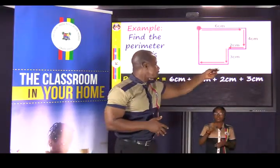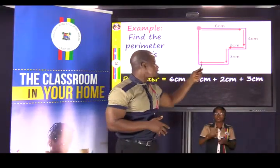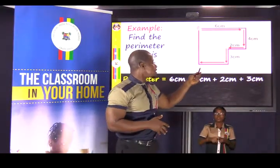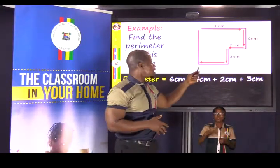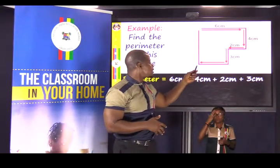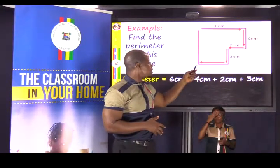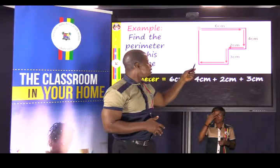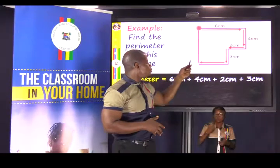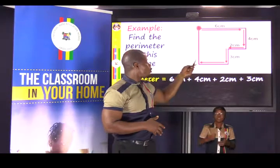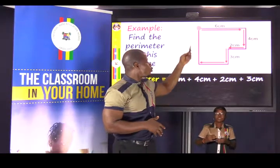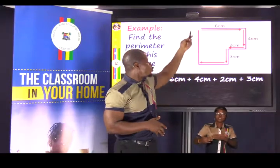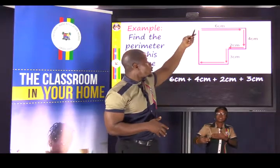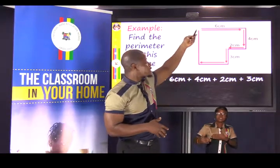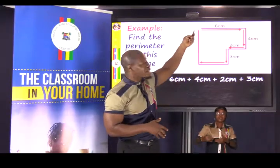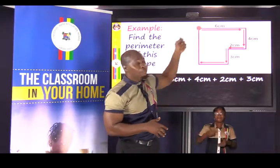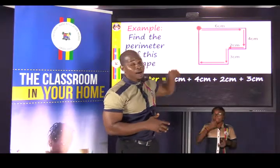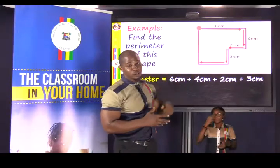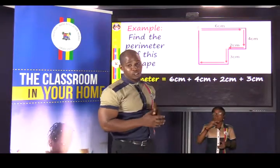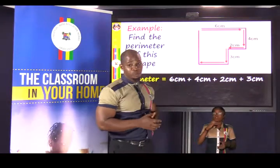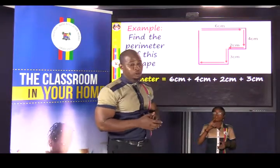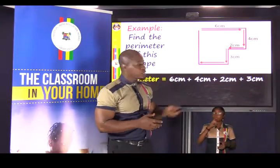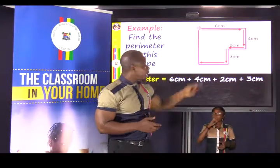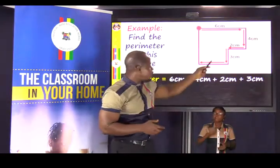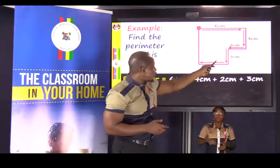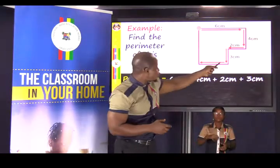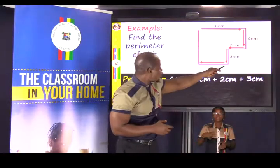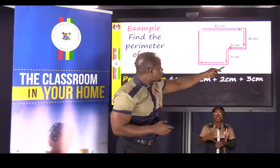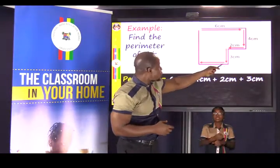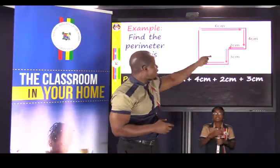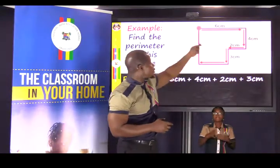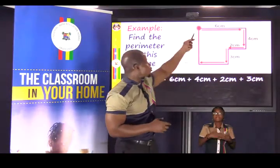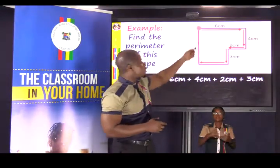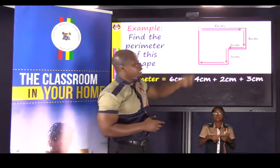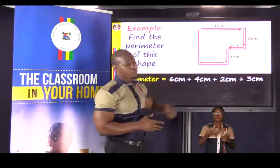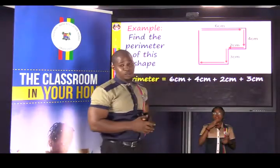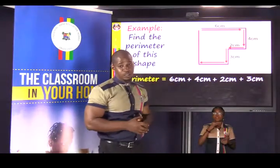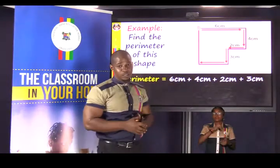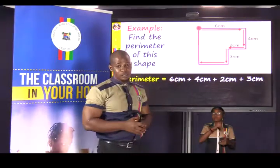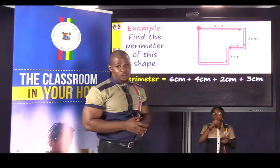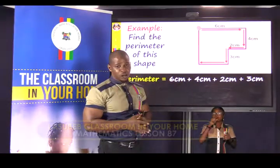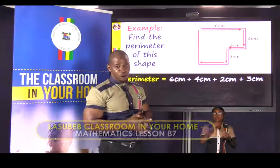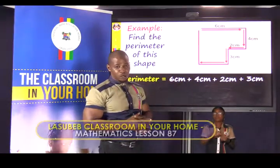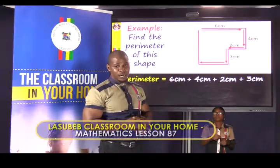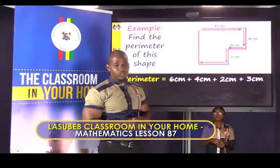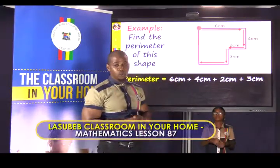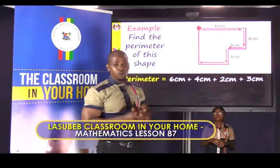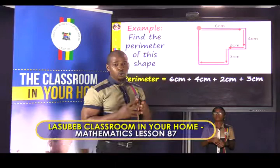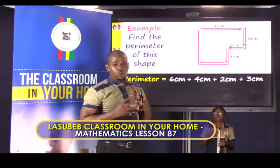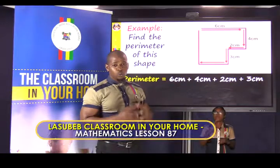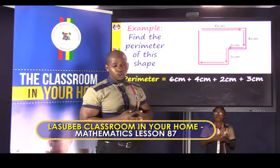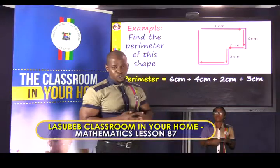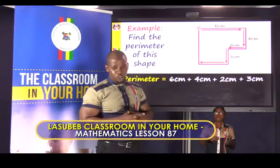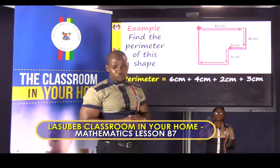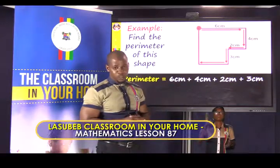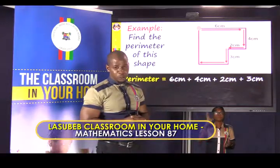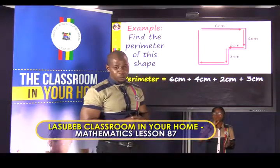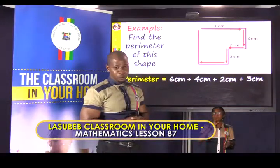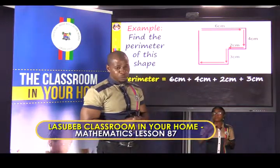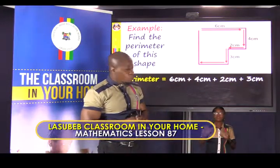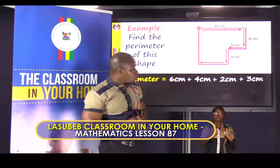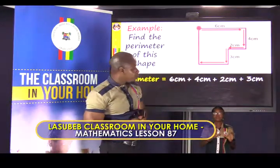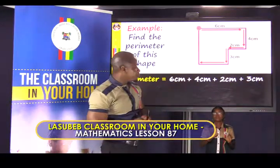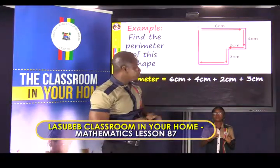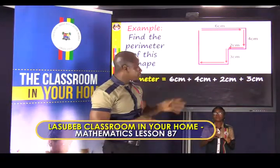to know this distance because you must get back to this point. And you cannot jump from here to that point. Okay, so what should be